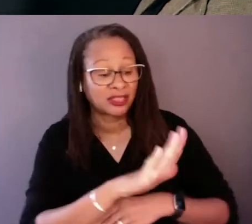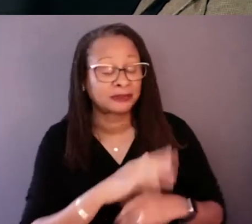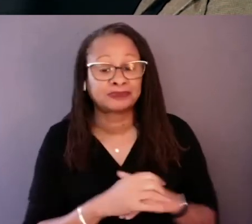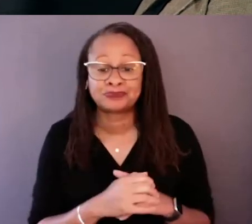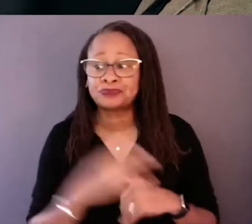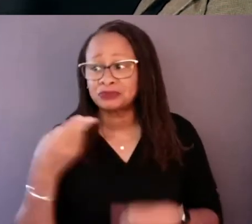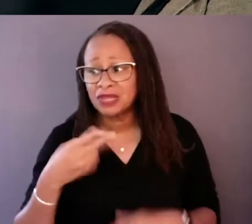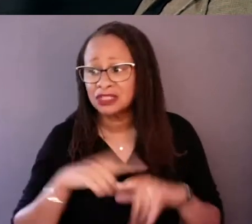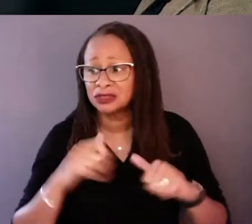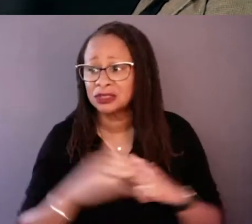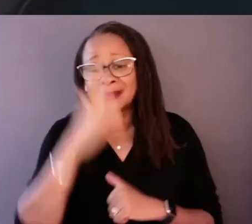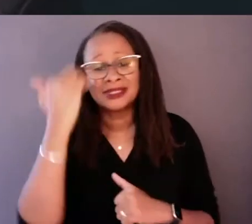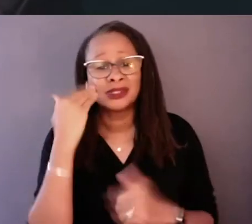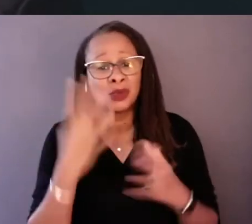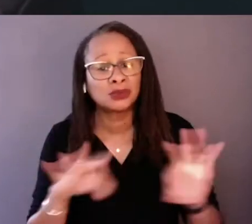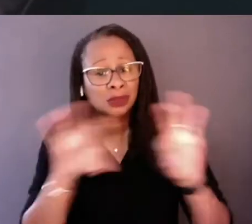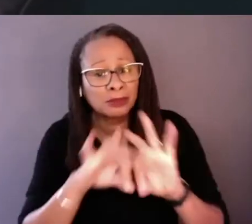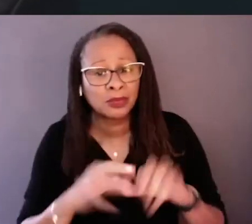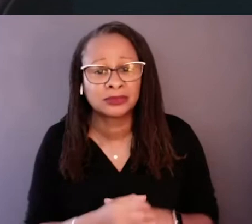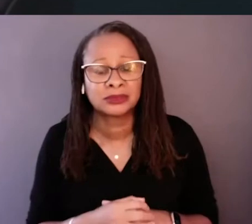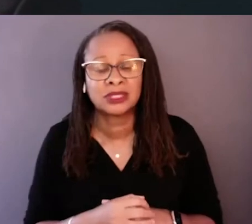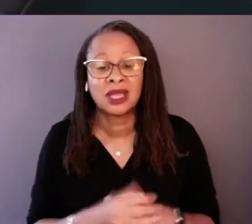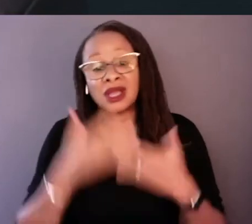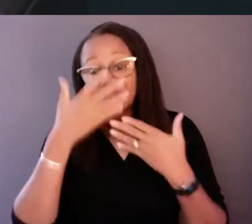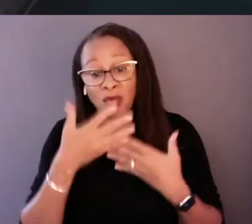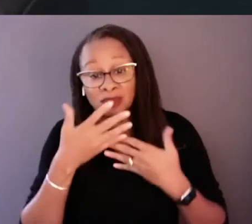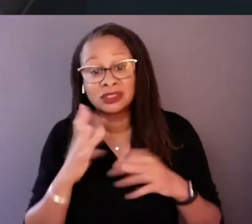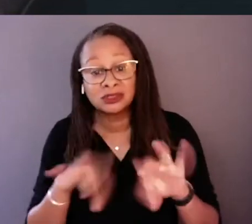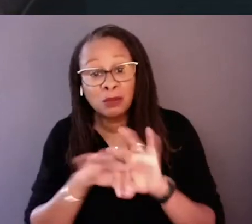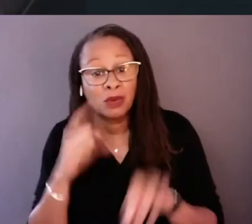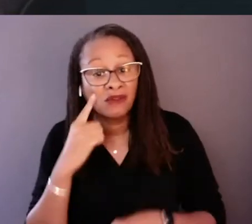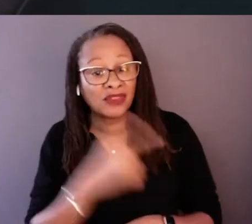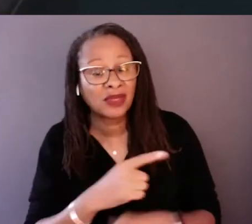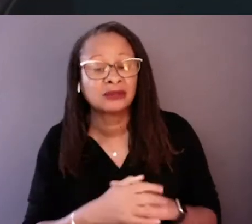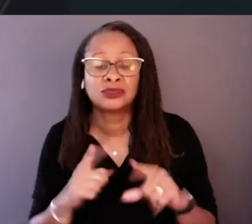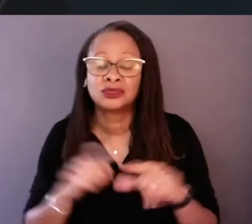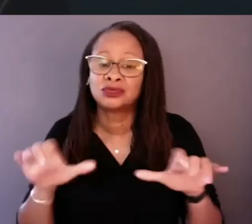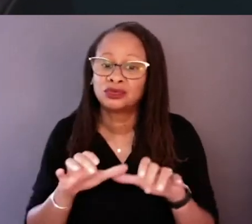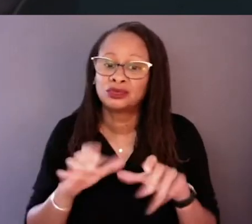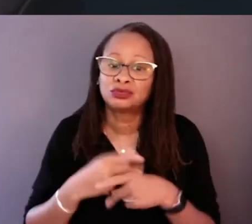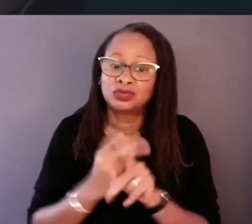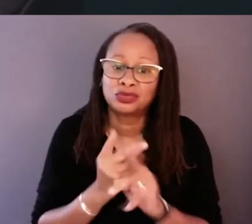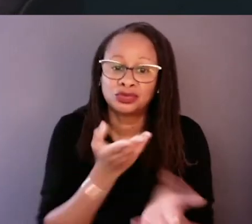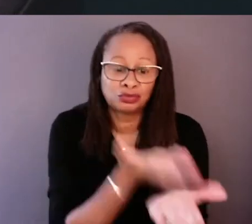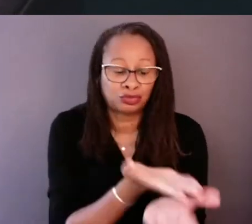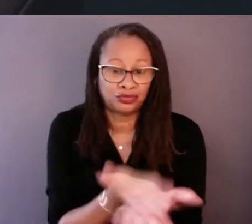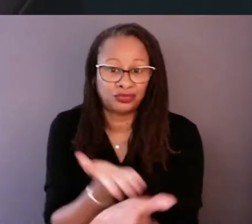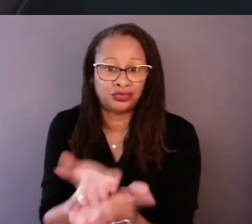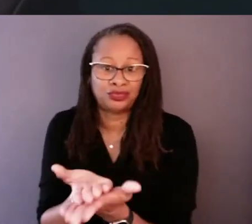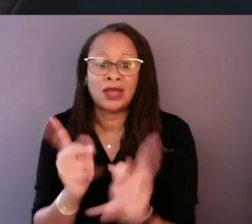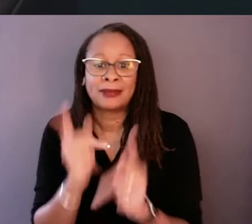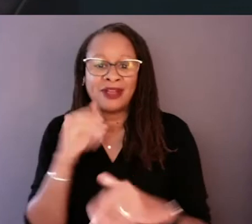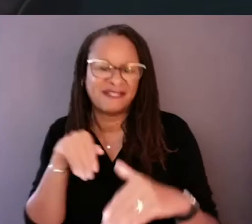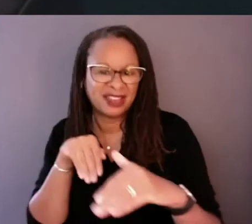history, because they know it's important. And it's unfortunately, it's important for them to produce proofs of these invasions and